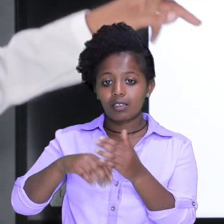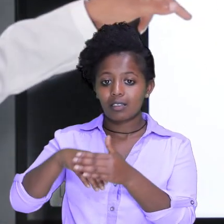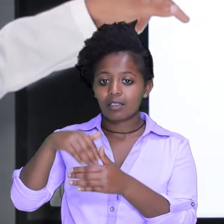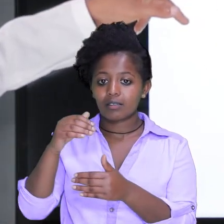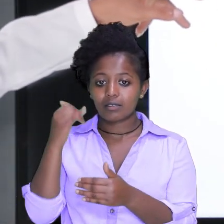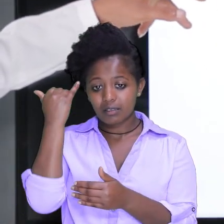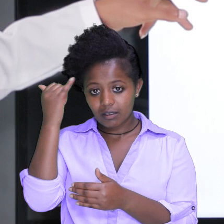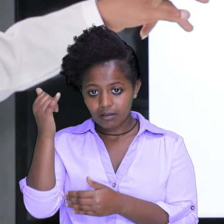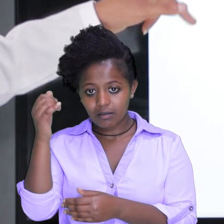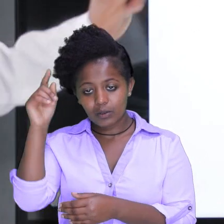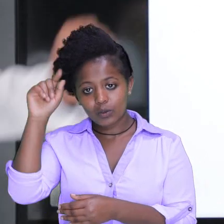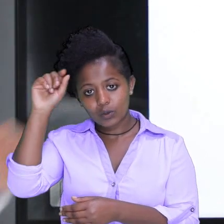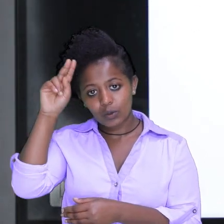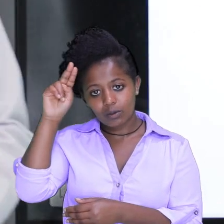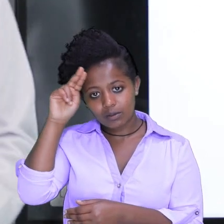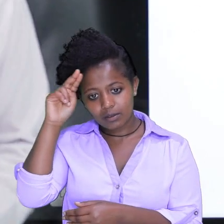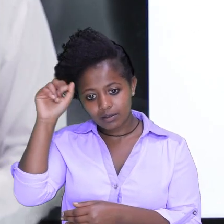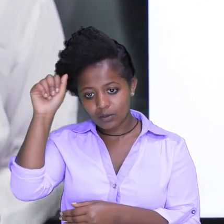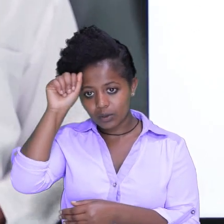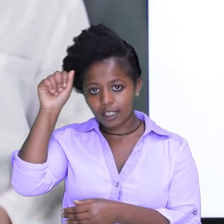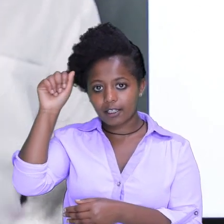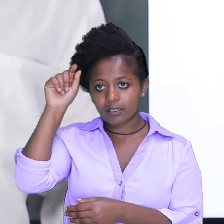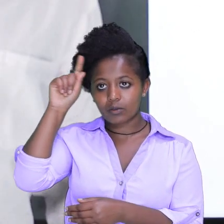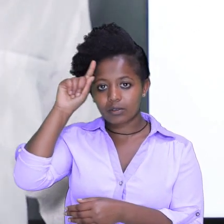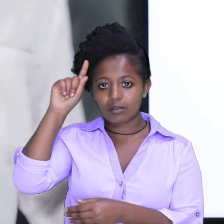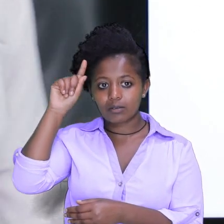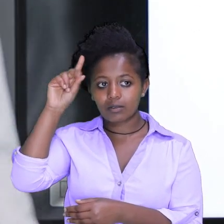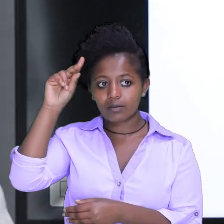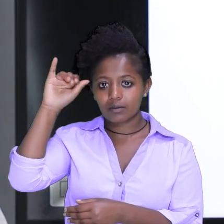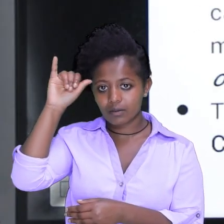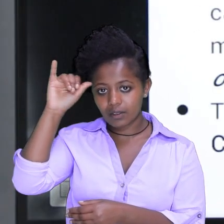since 1949 up to 1991.